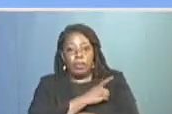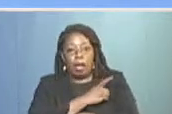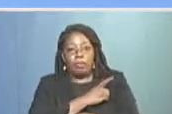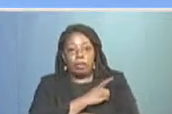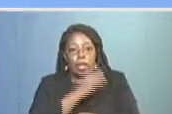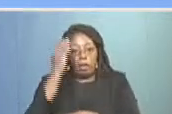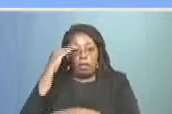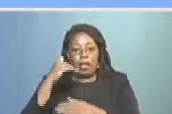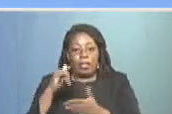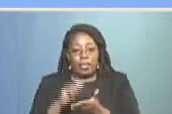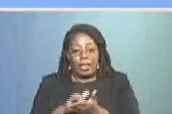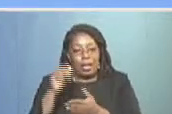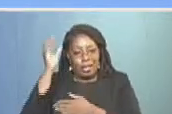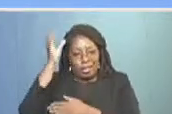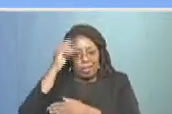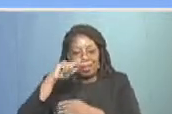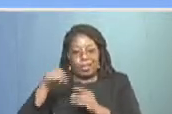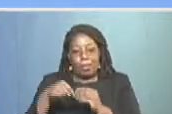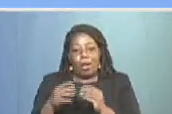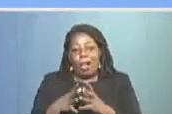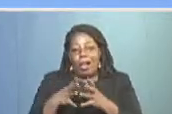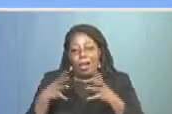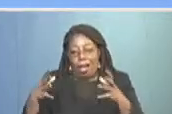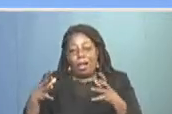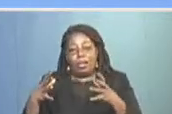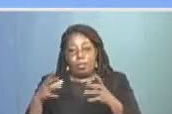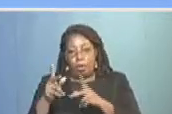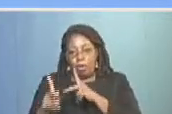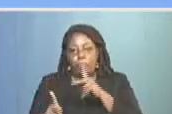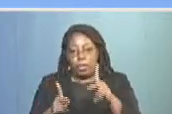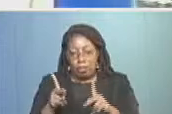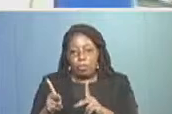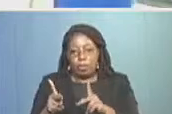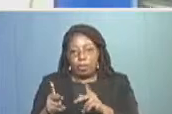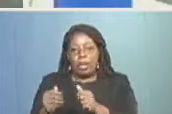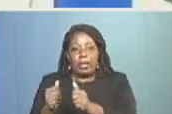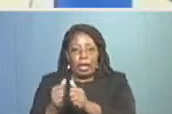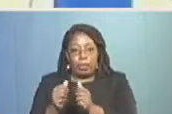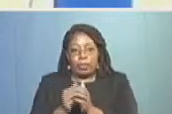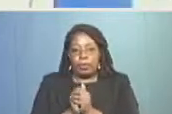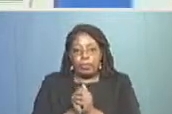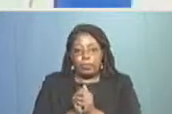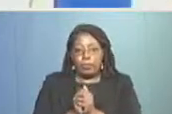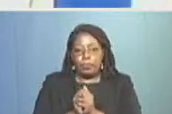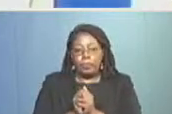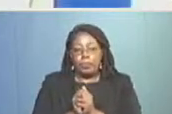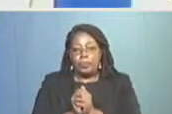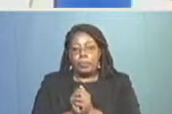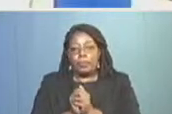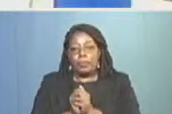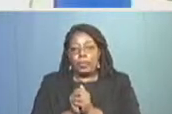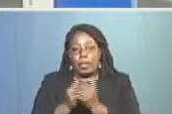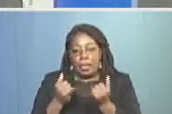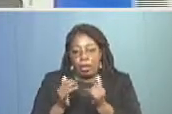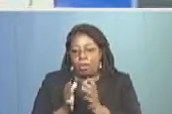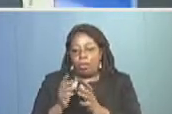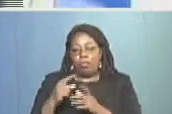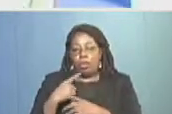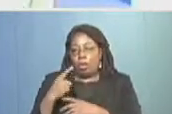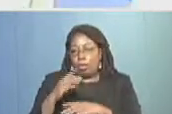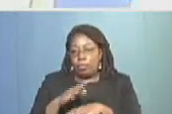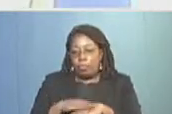acknowledges there are concerns with large gatherings. Circumstances surrounding the bubble, but I'm